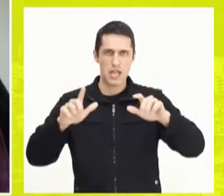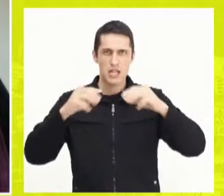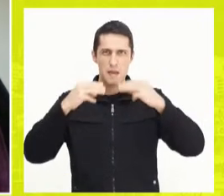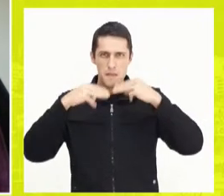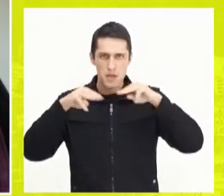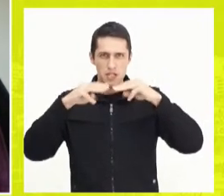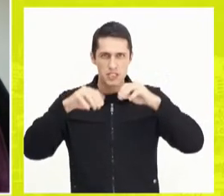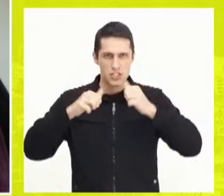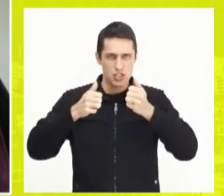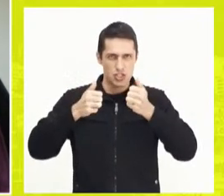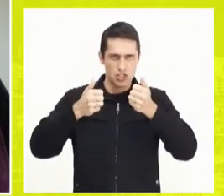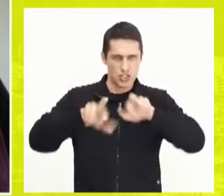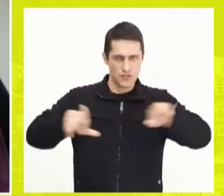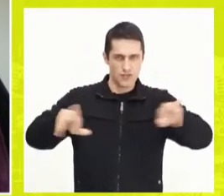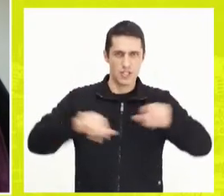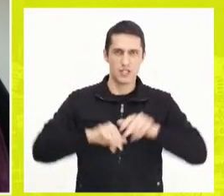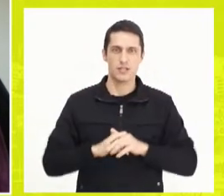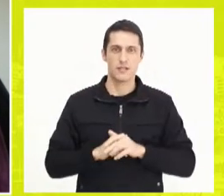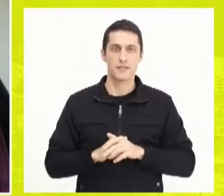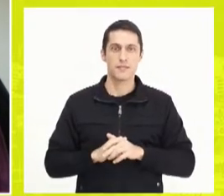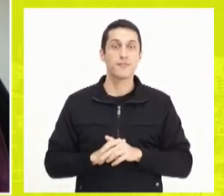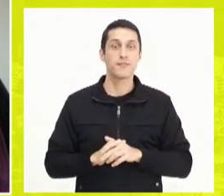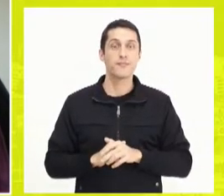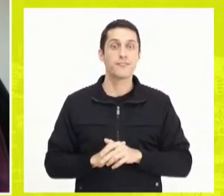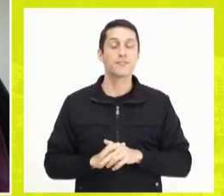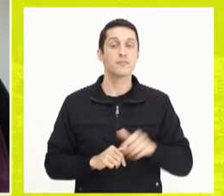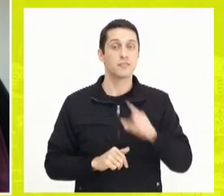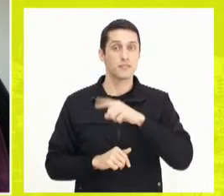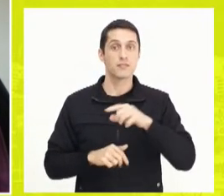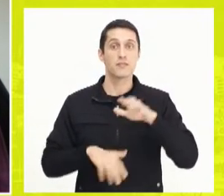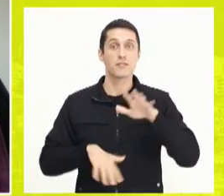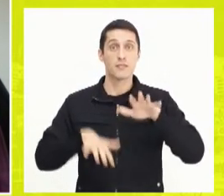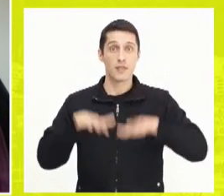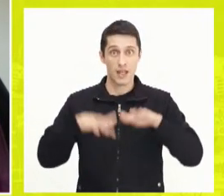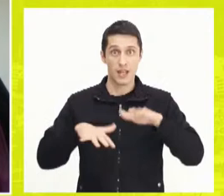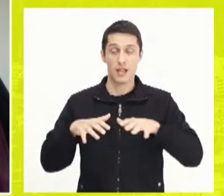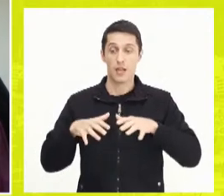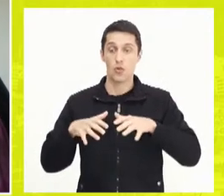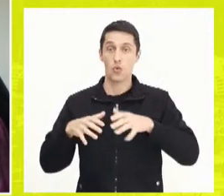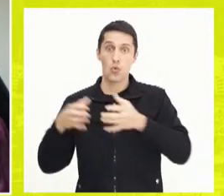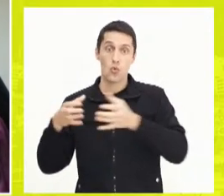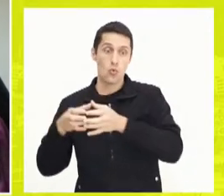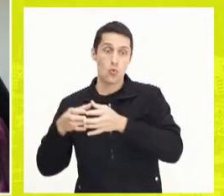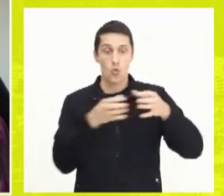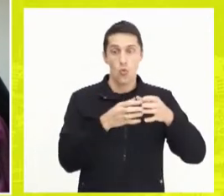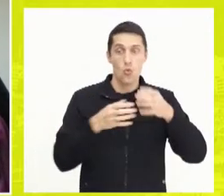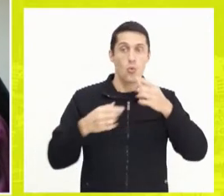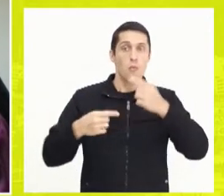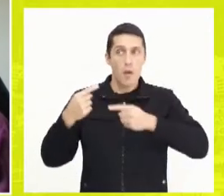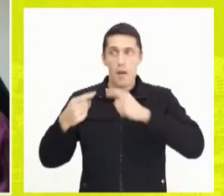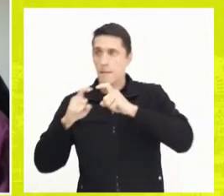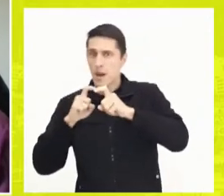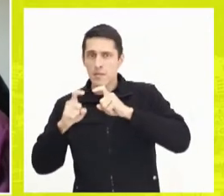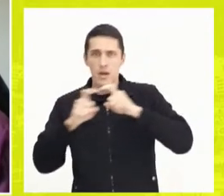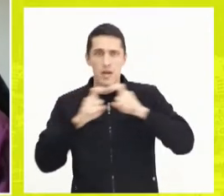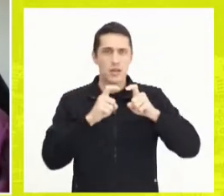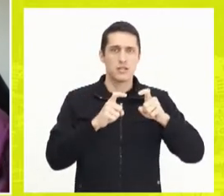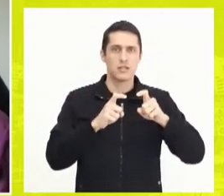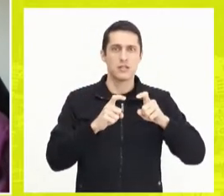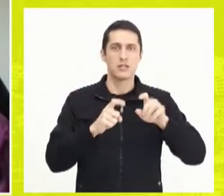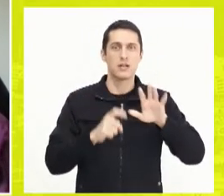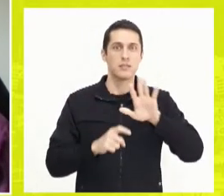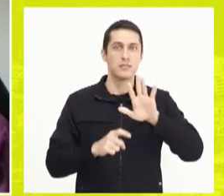we understand that this is uh it's being disseminated i mean and our